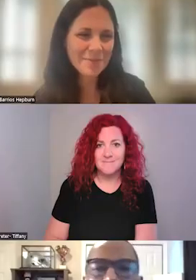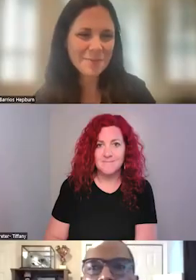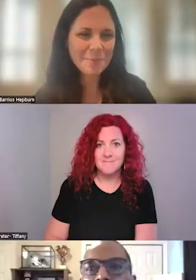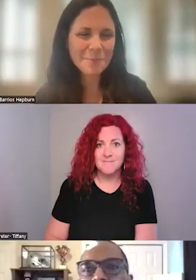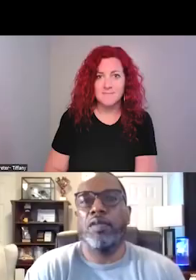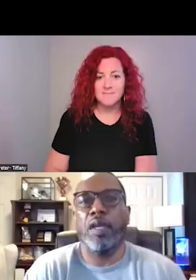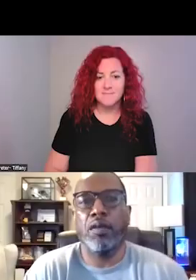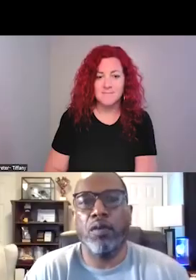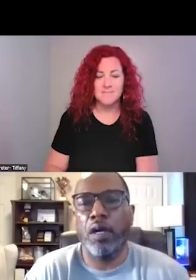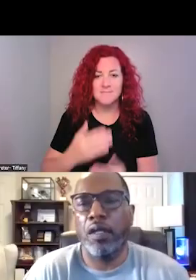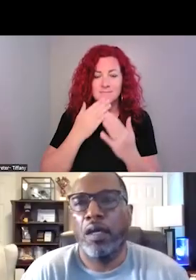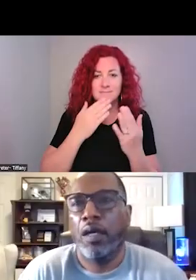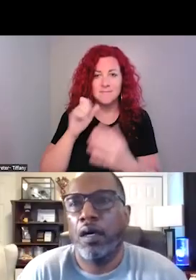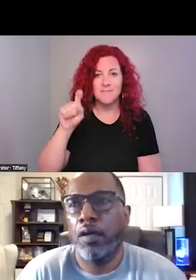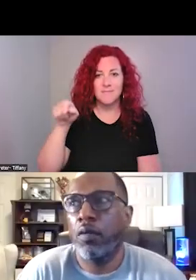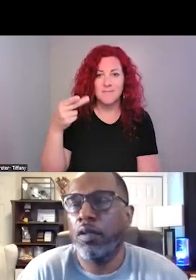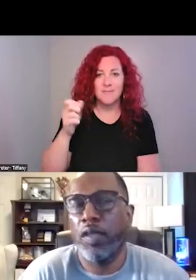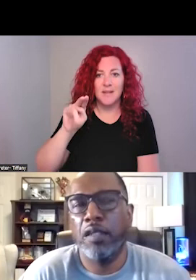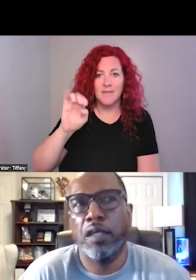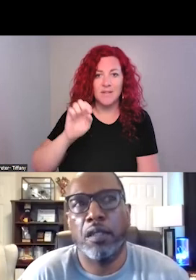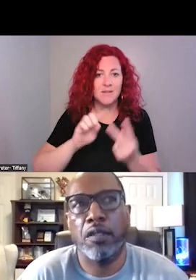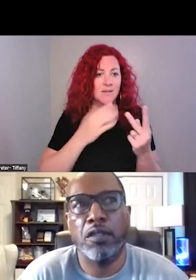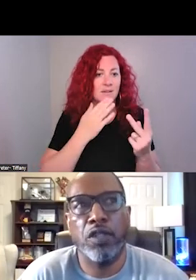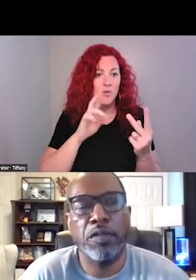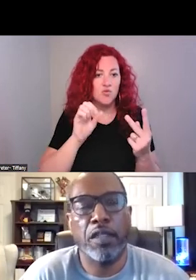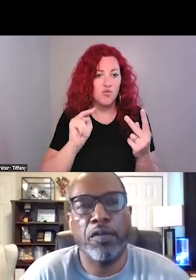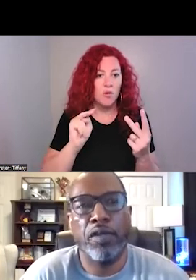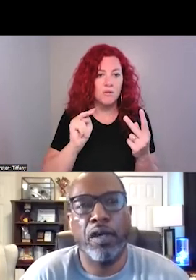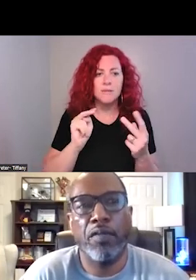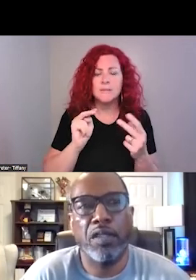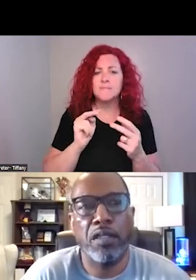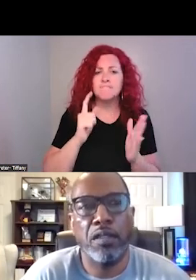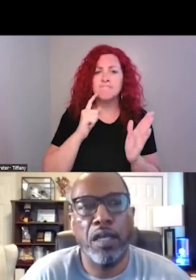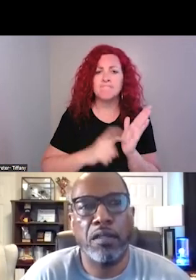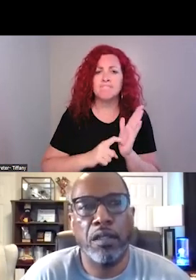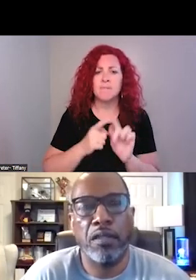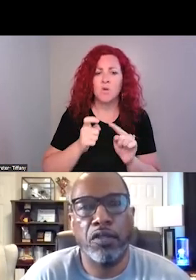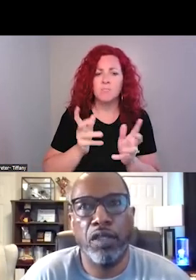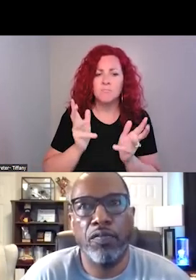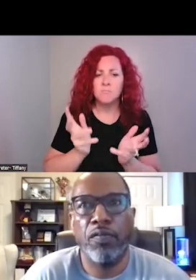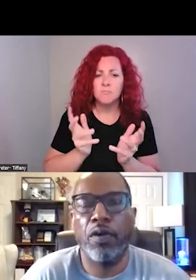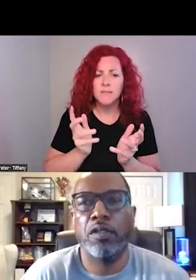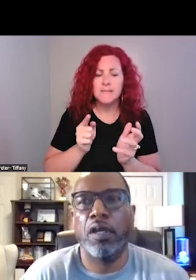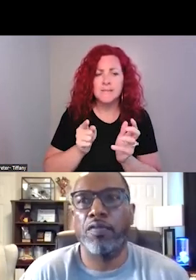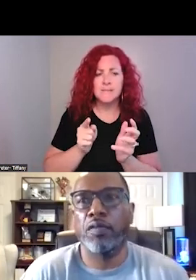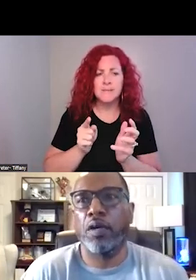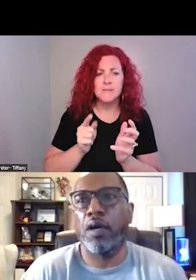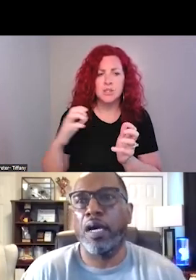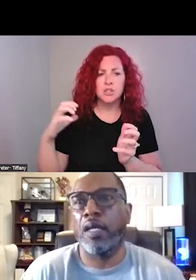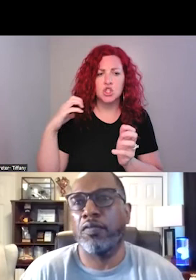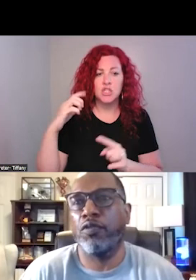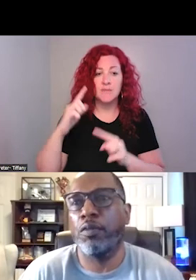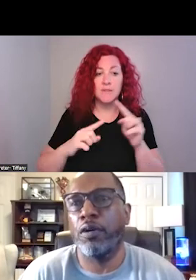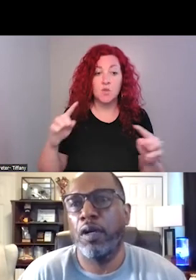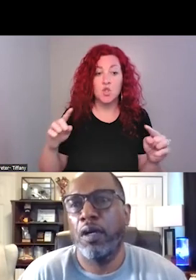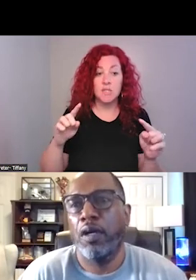Thank you, Stephanie, and thank you, Ron. One of the things that just jumps out to me from the conversation is as a chief diversity officer with RI